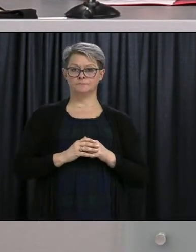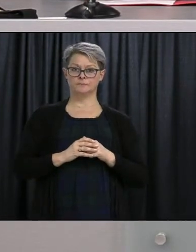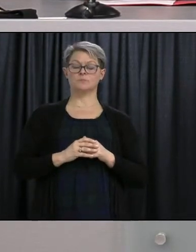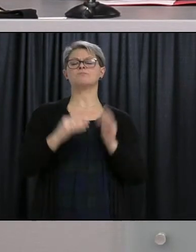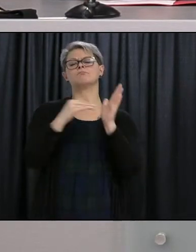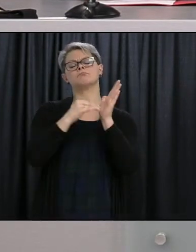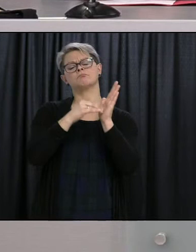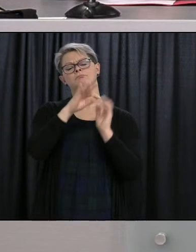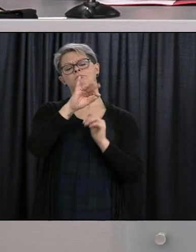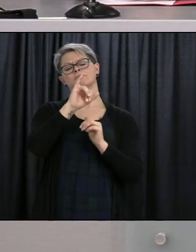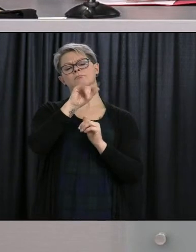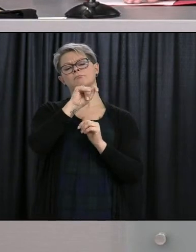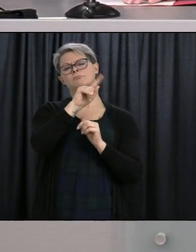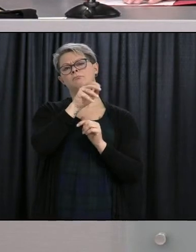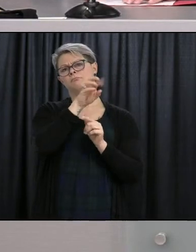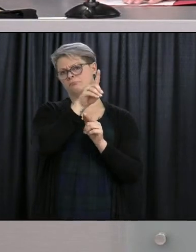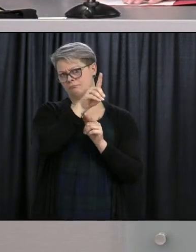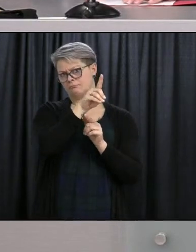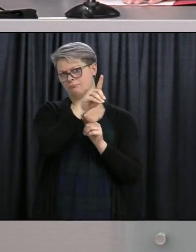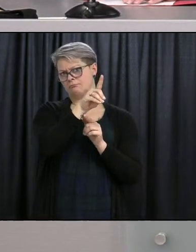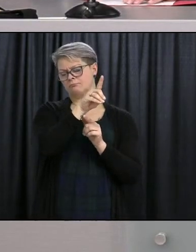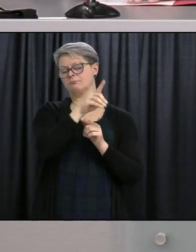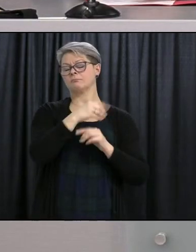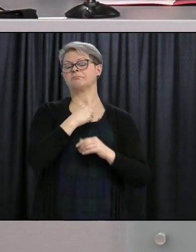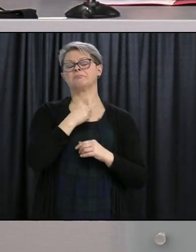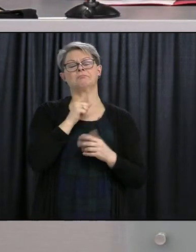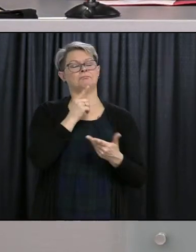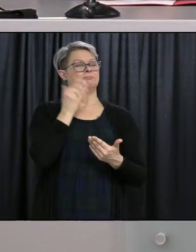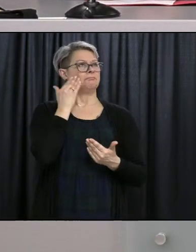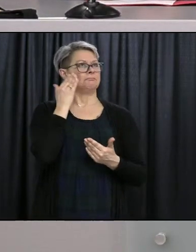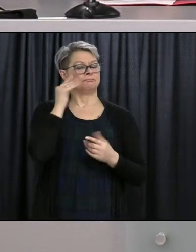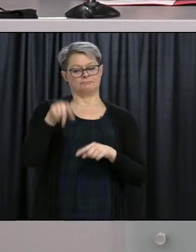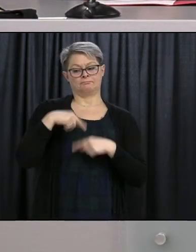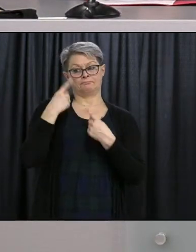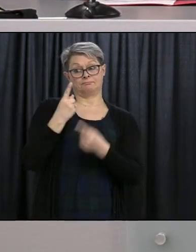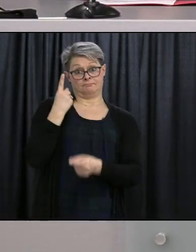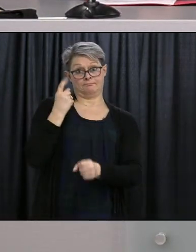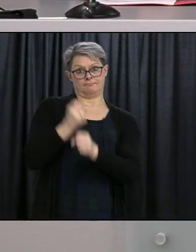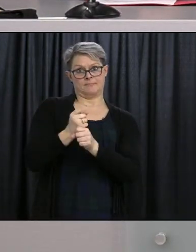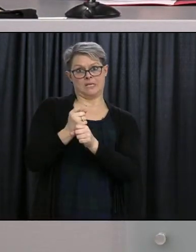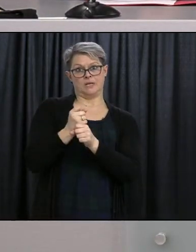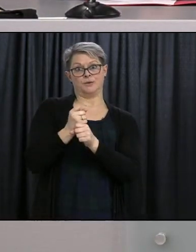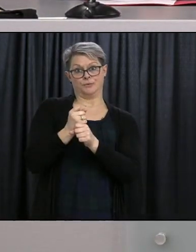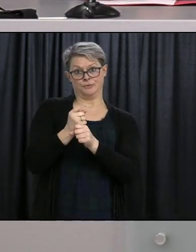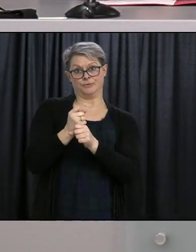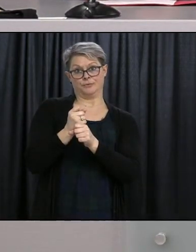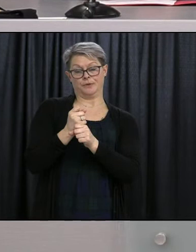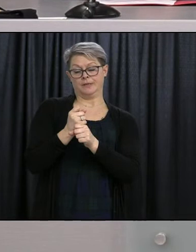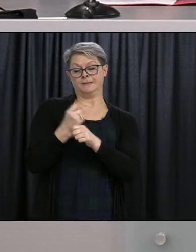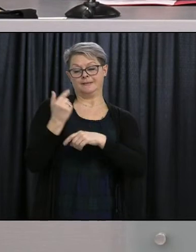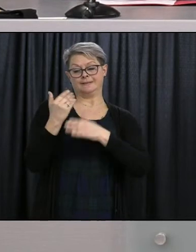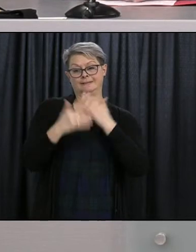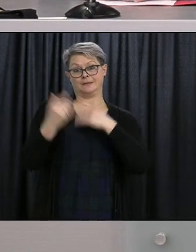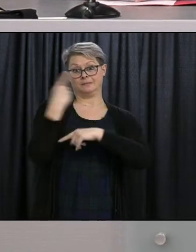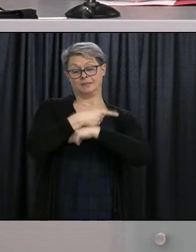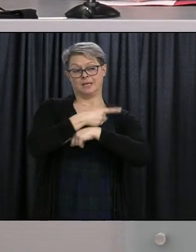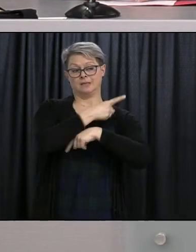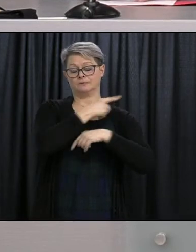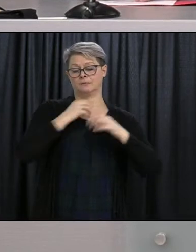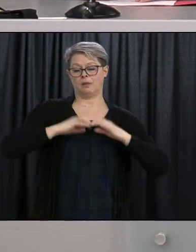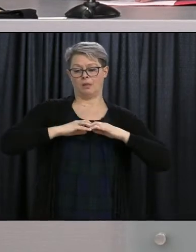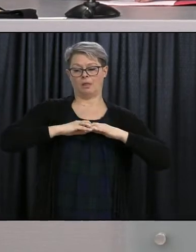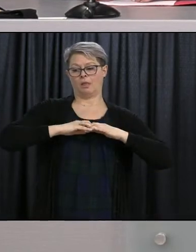Dr. Fitzgerald, I'm sure that in the last year you've had some days that were exhausting, that